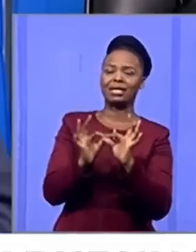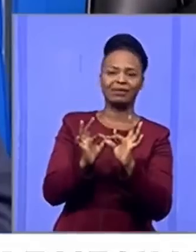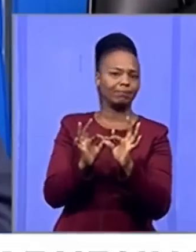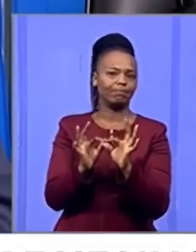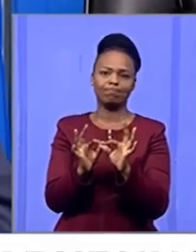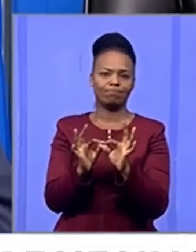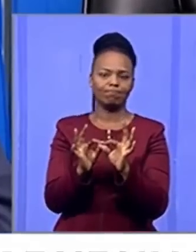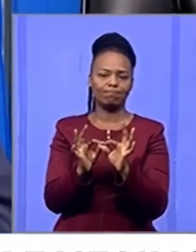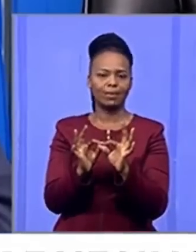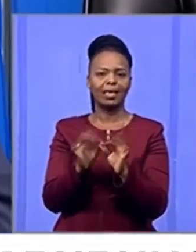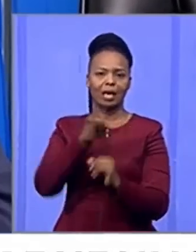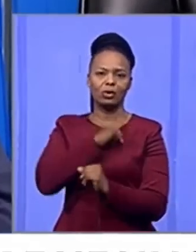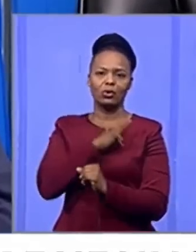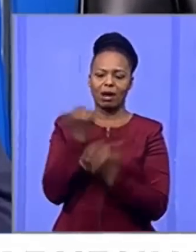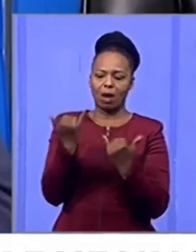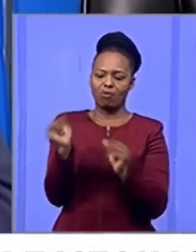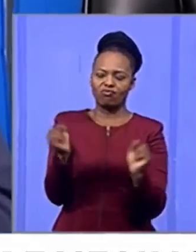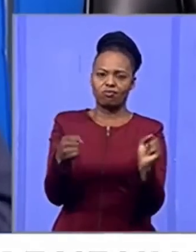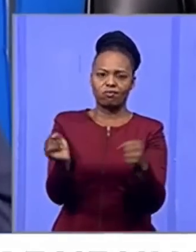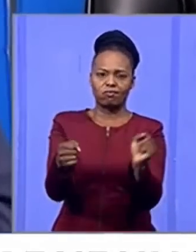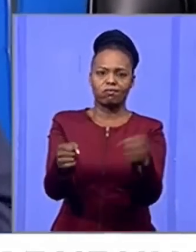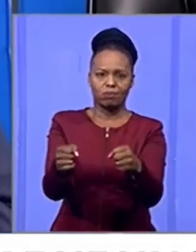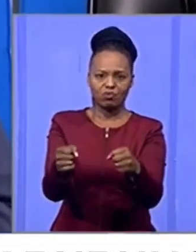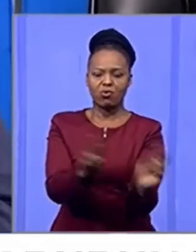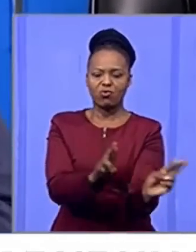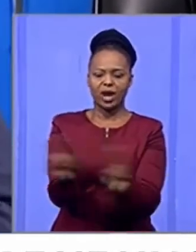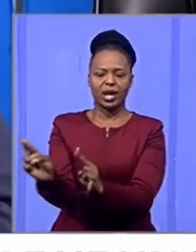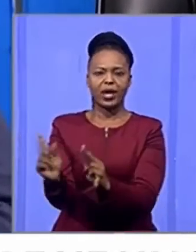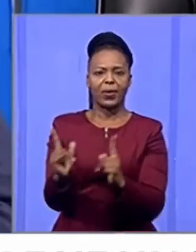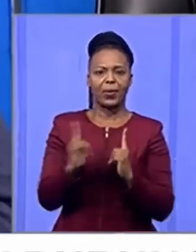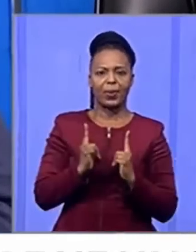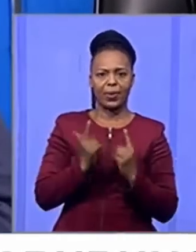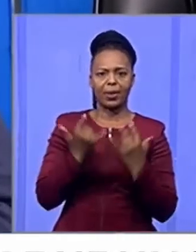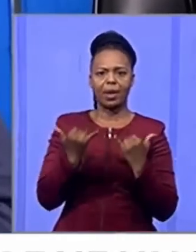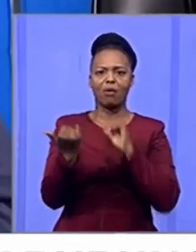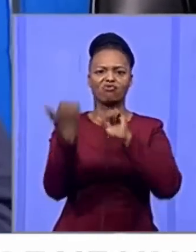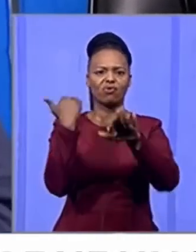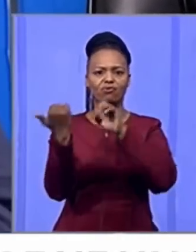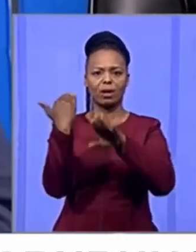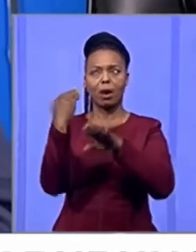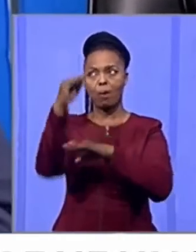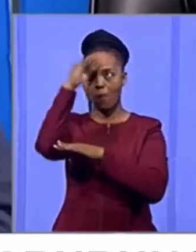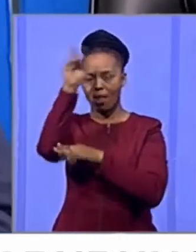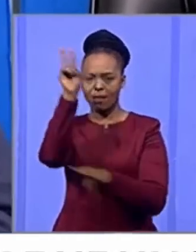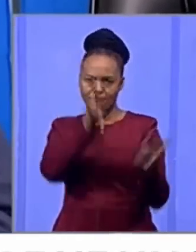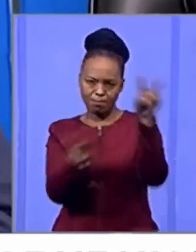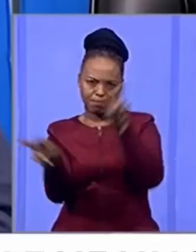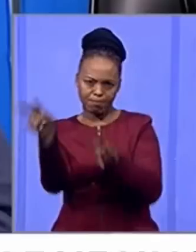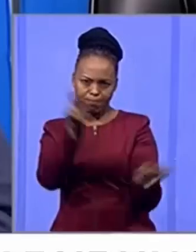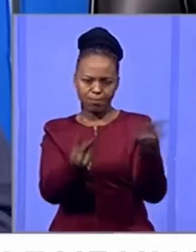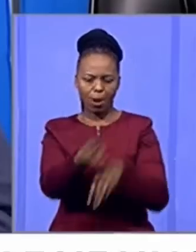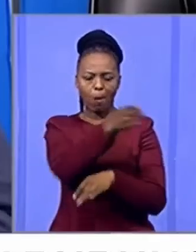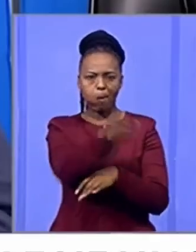we had deployments already on our highways. We have beefed them